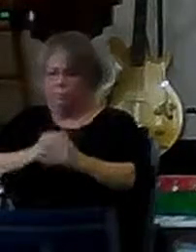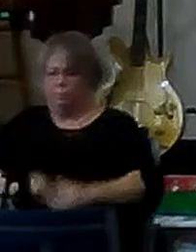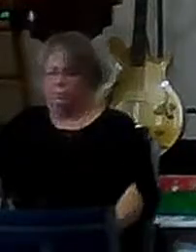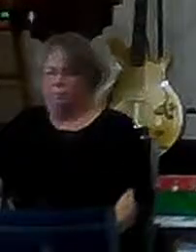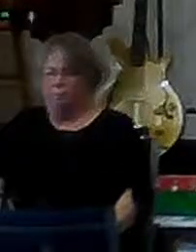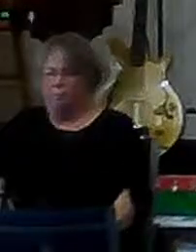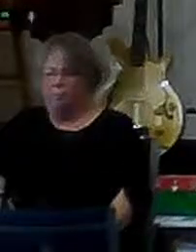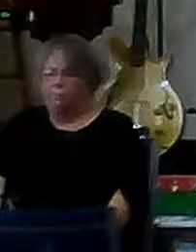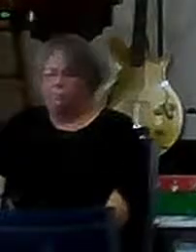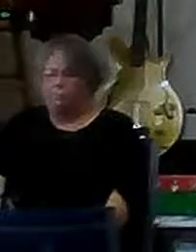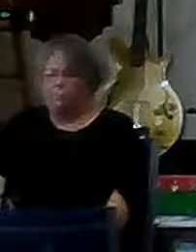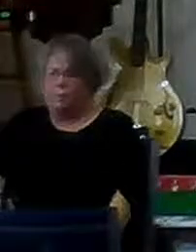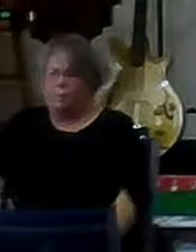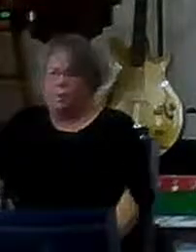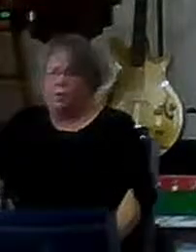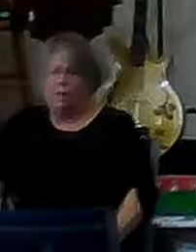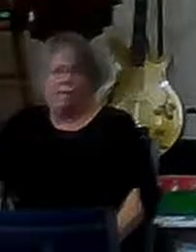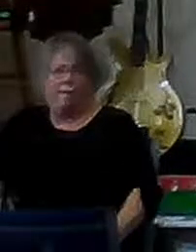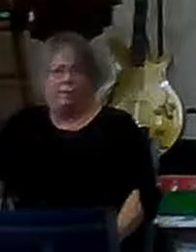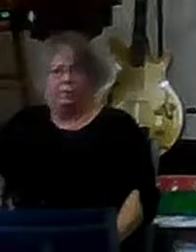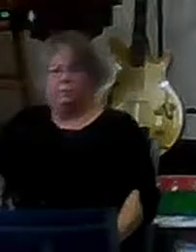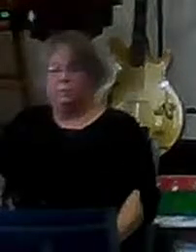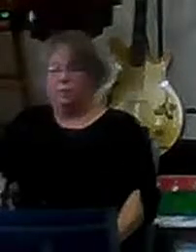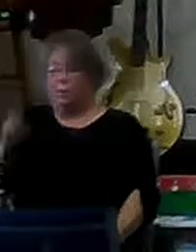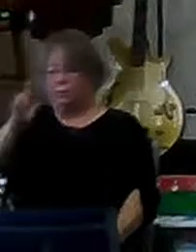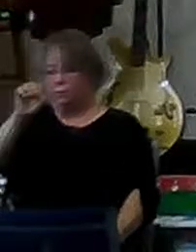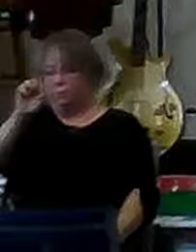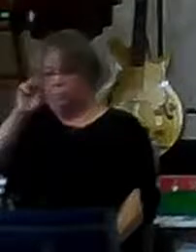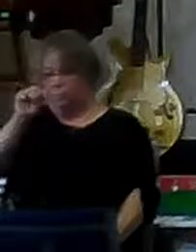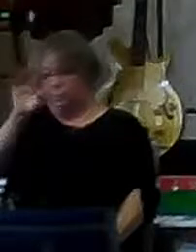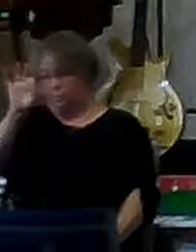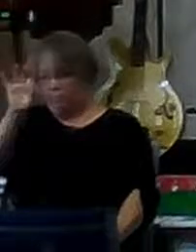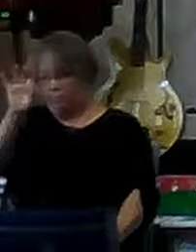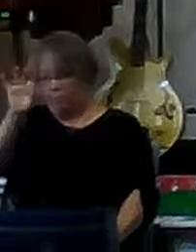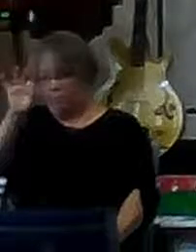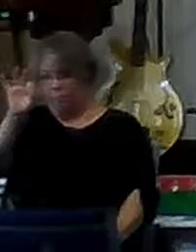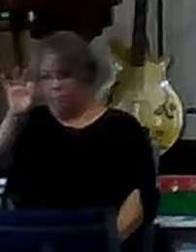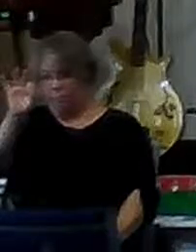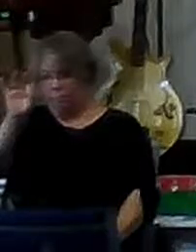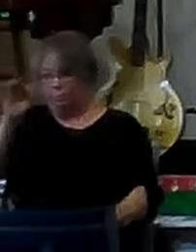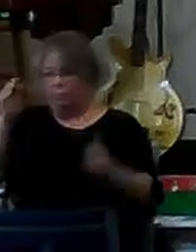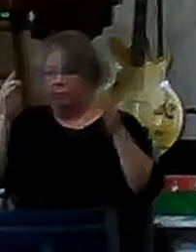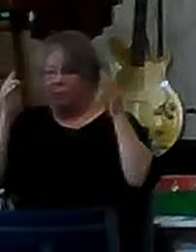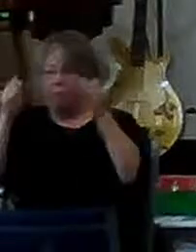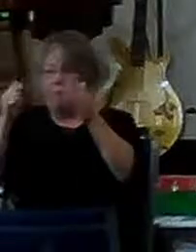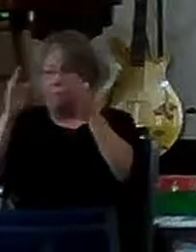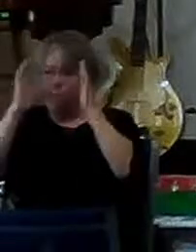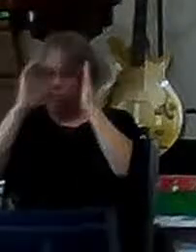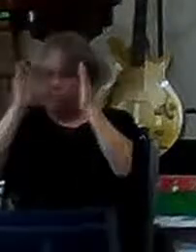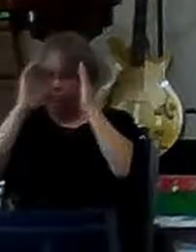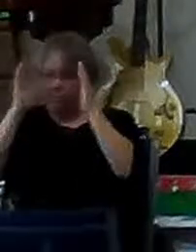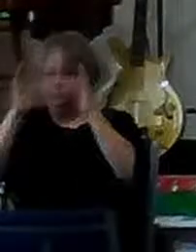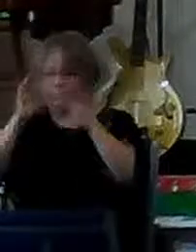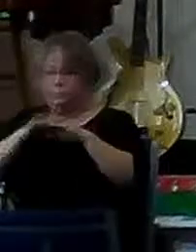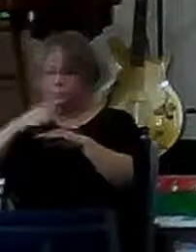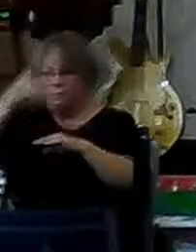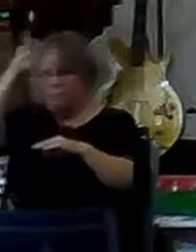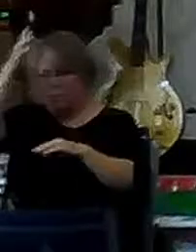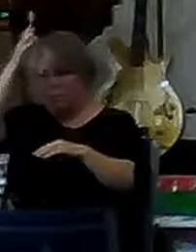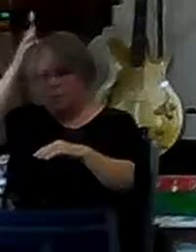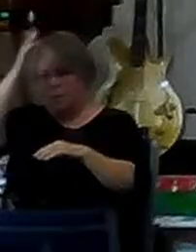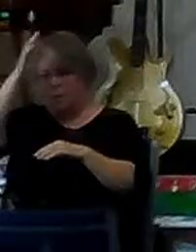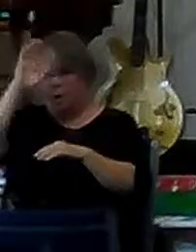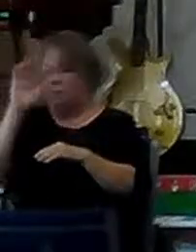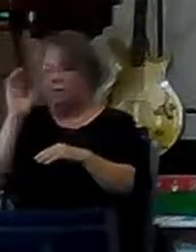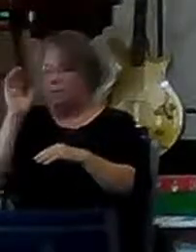amen. Well, Romans 9 focuses attention upon God's sovereign